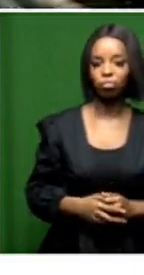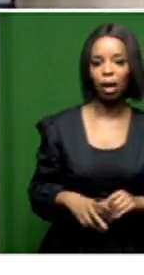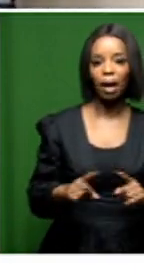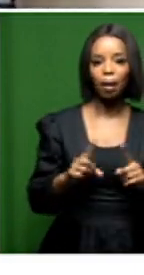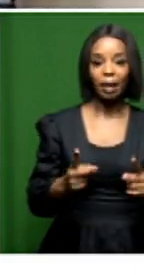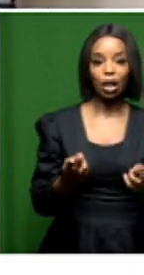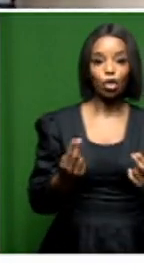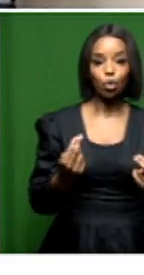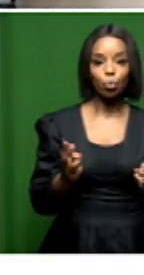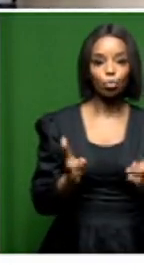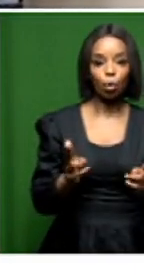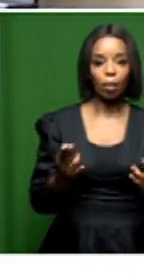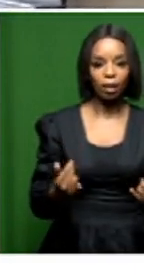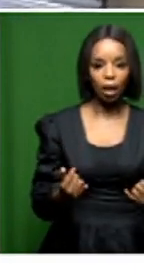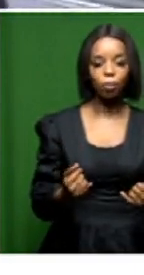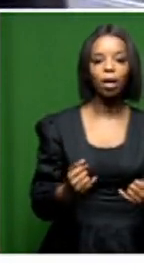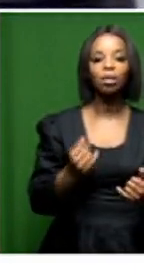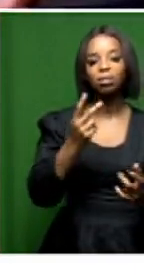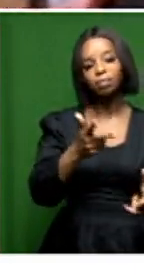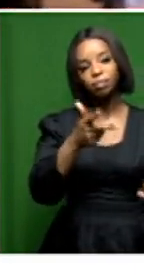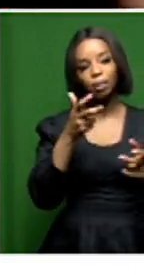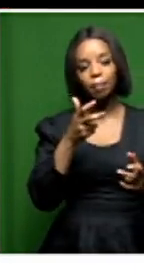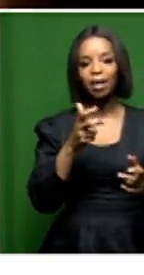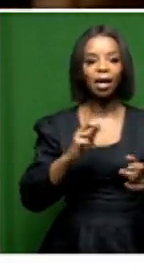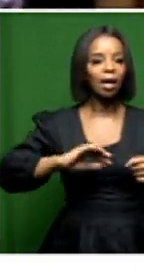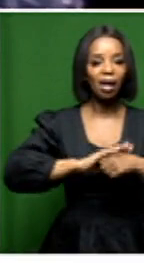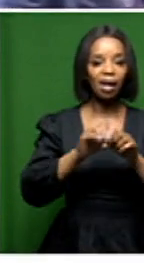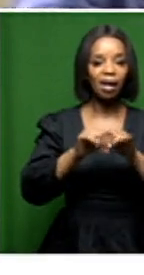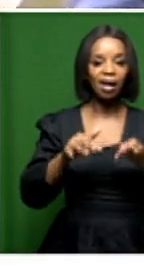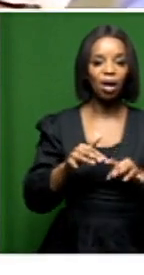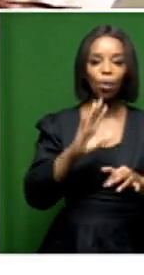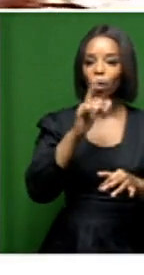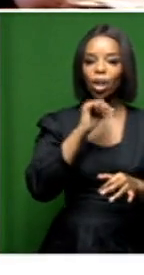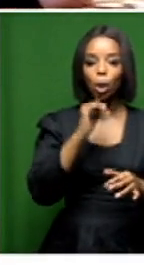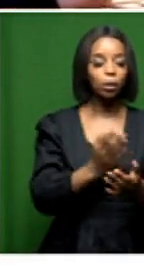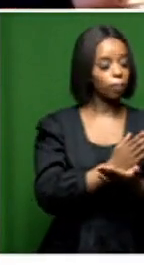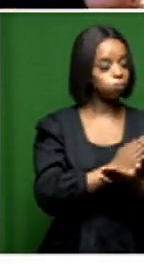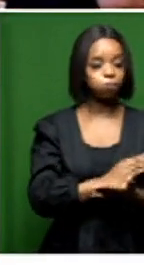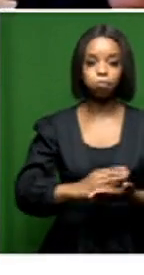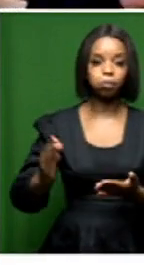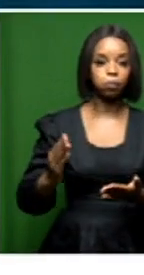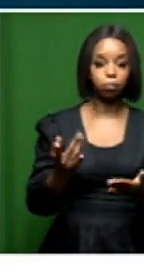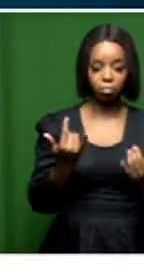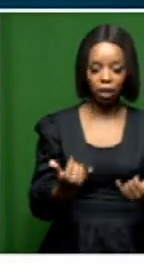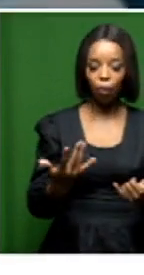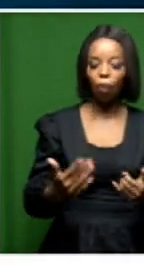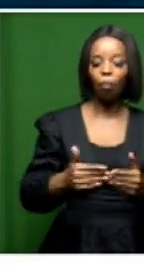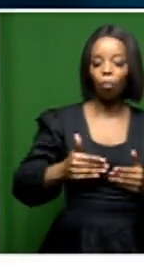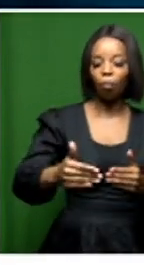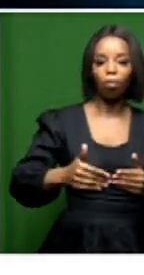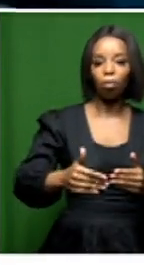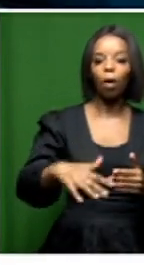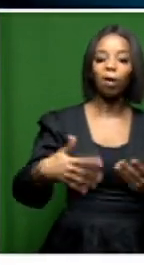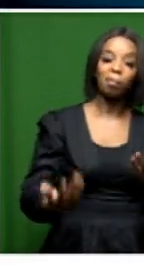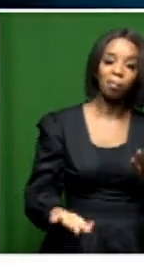increasingly possible that coronavirus will not be completely eradicated in the near to medium term, if at all.